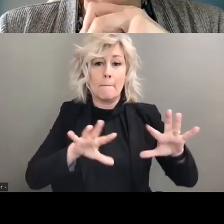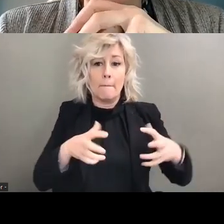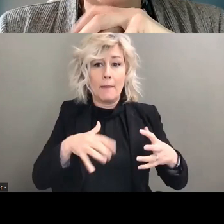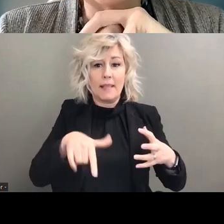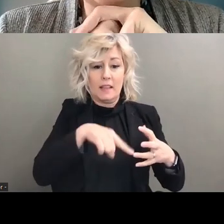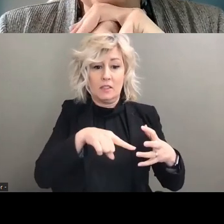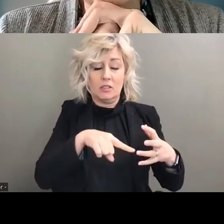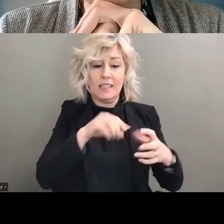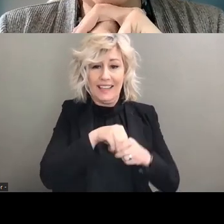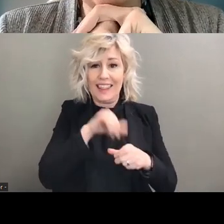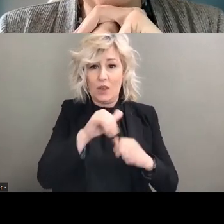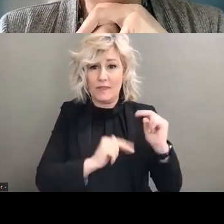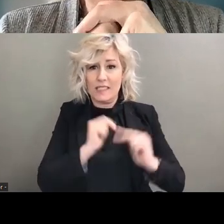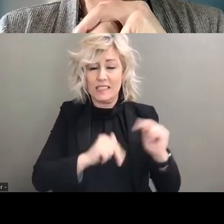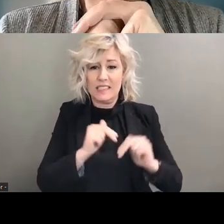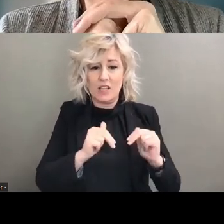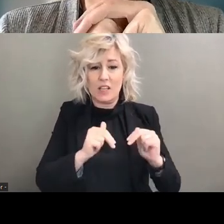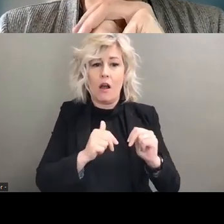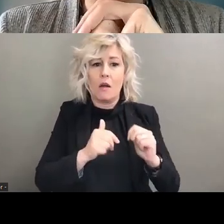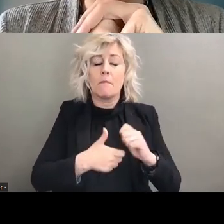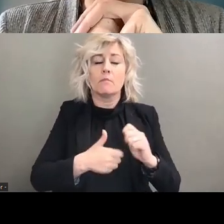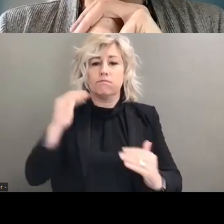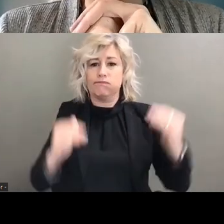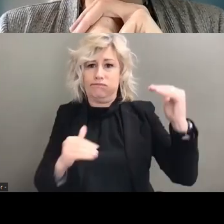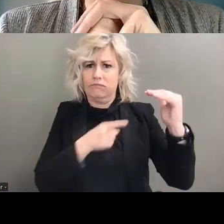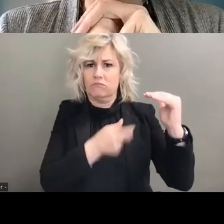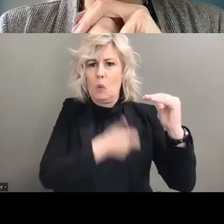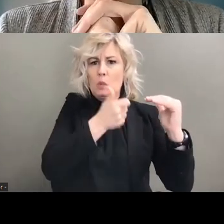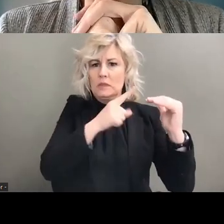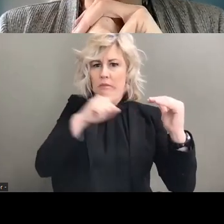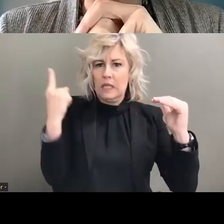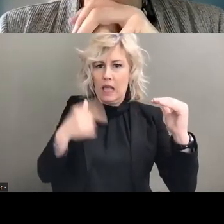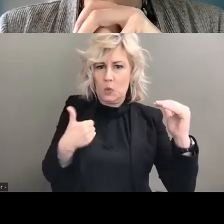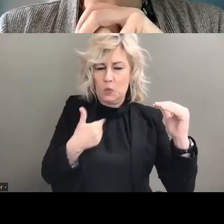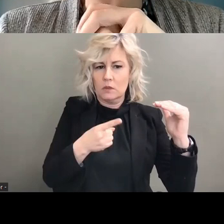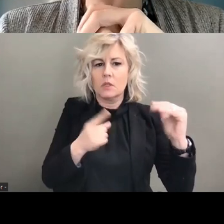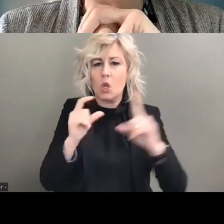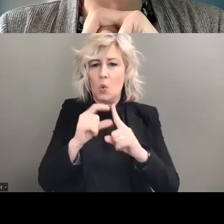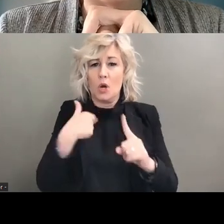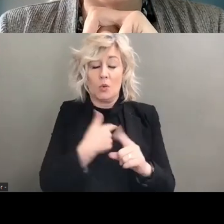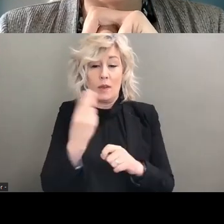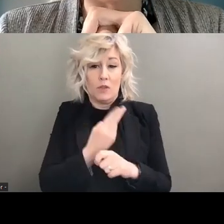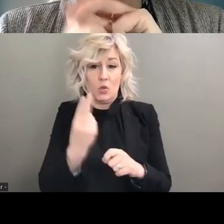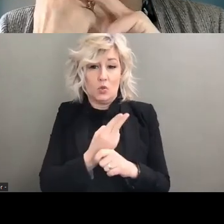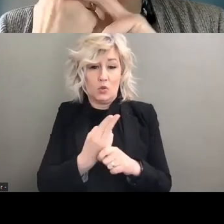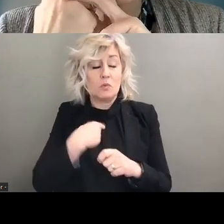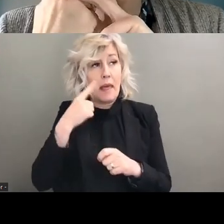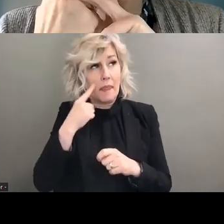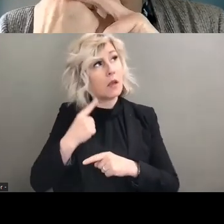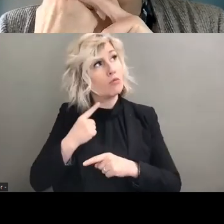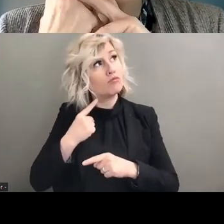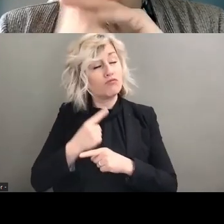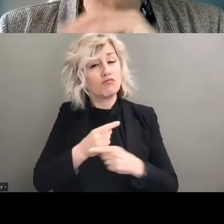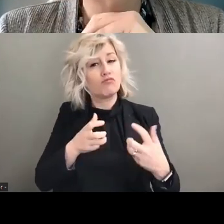these facilities is disproportionately Black youth. And the word that we have used, which I think adequately describes